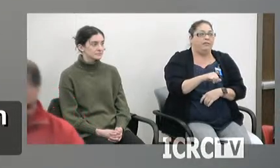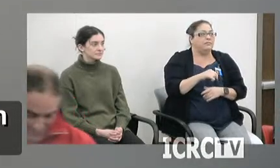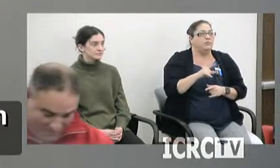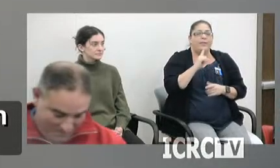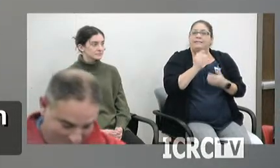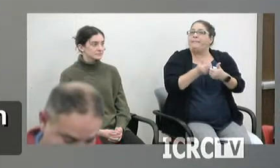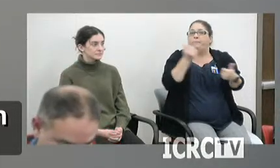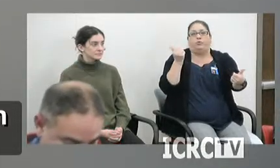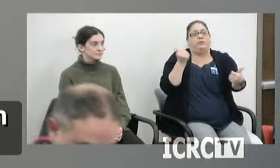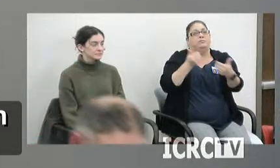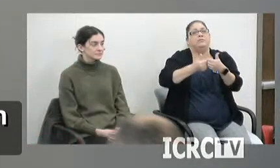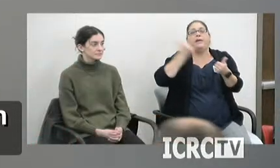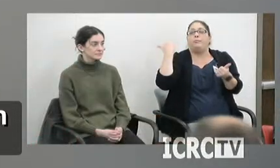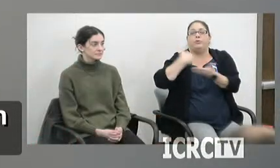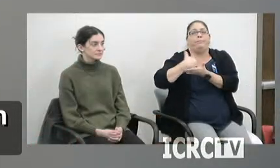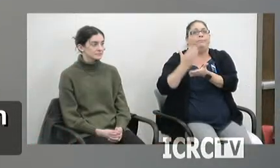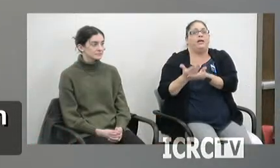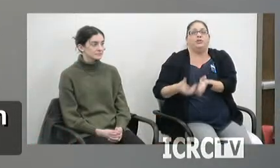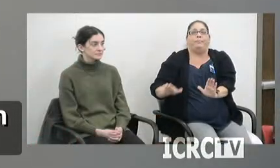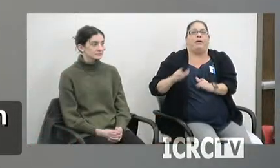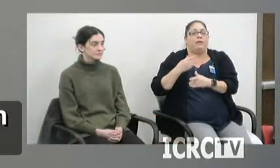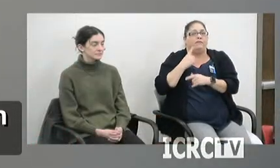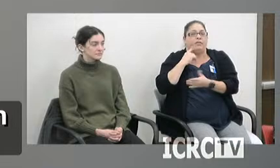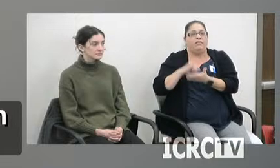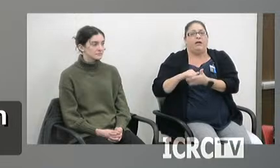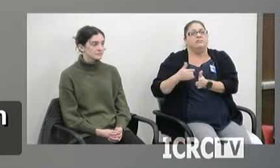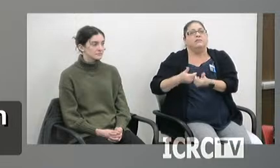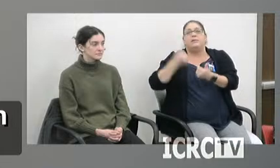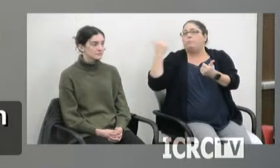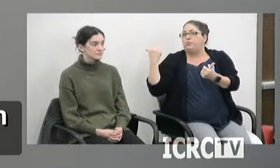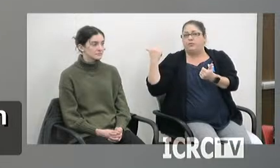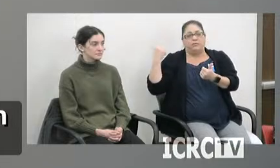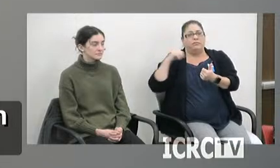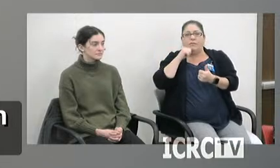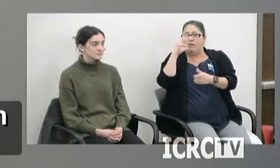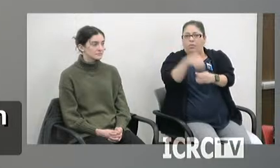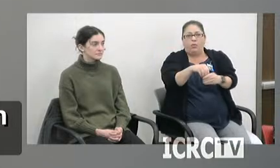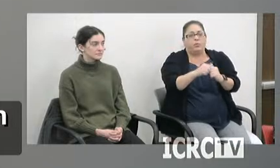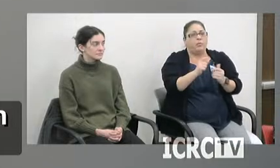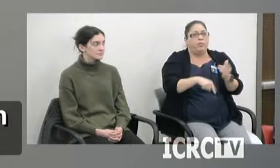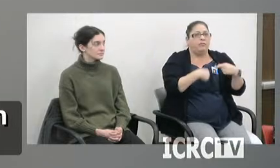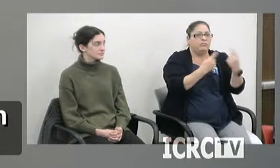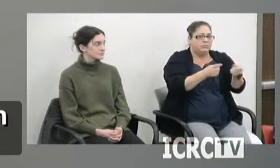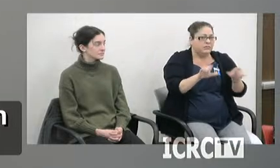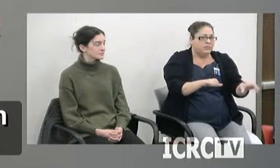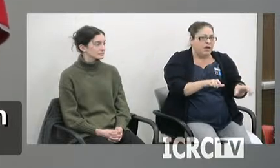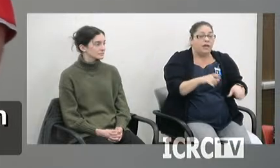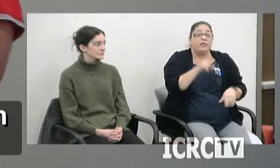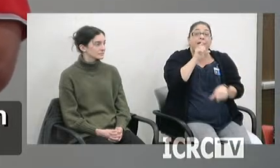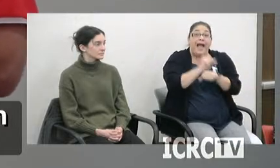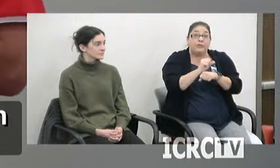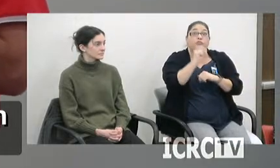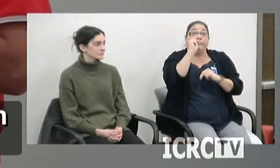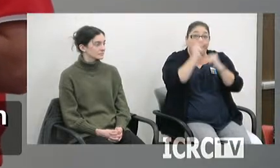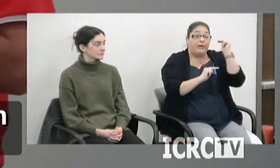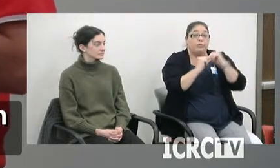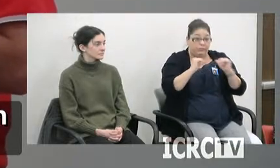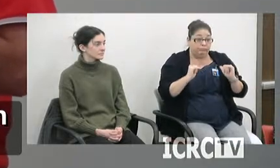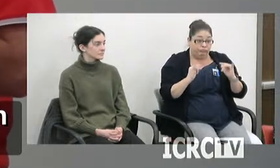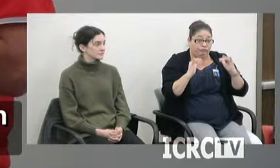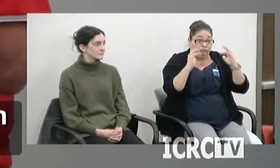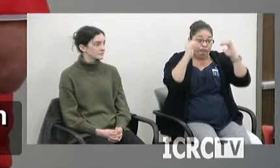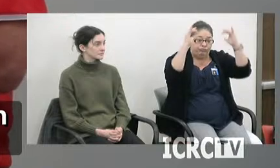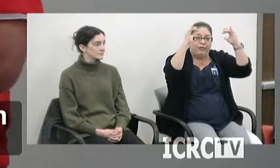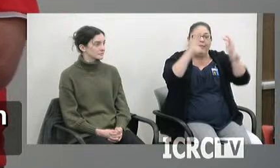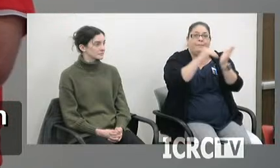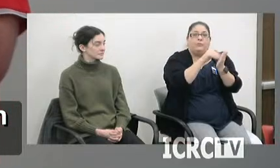separate budget bucket with OFCC, and that's not included in anything we've done. But the actual building of the middle school,